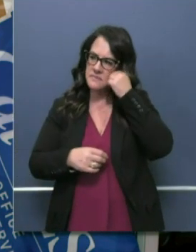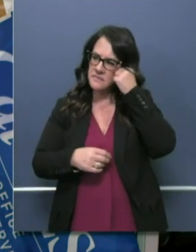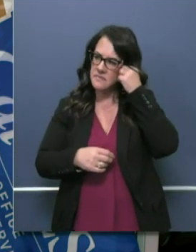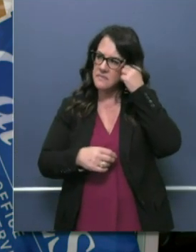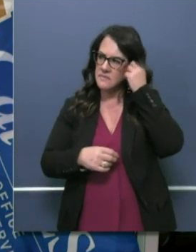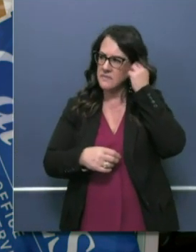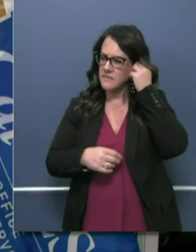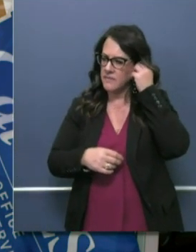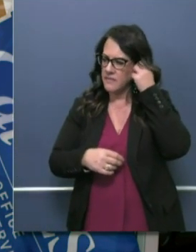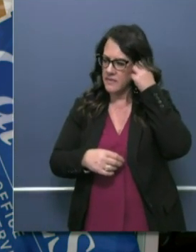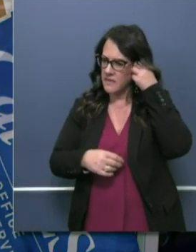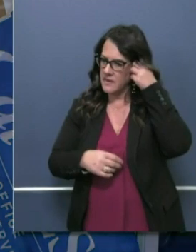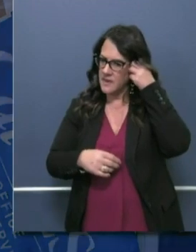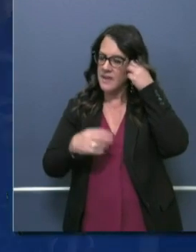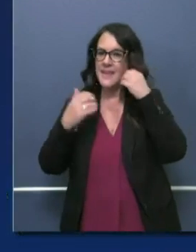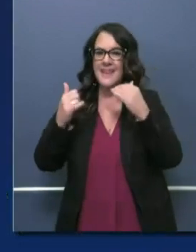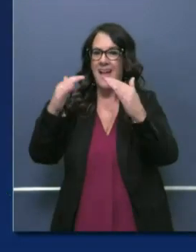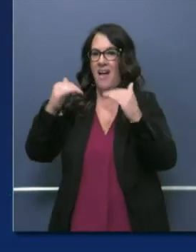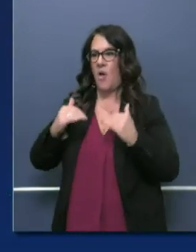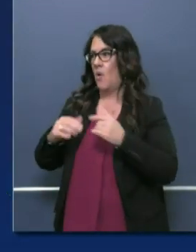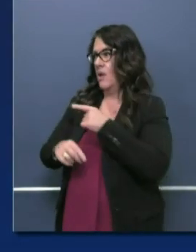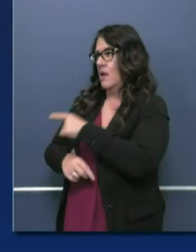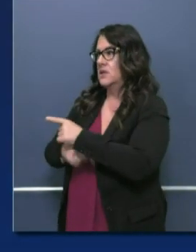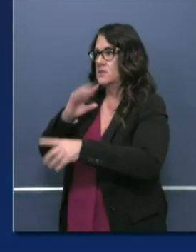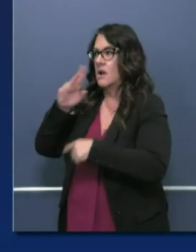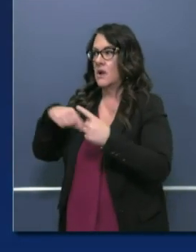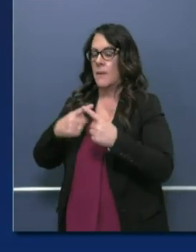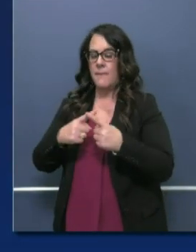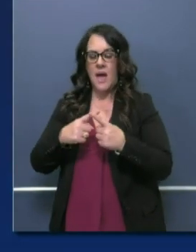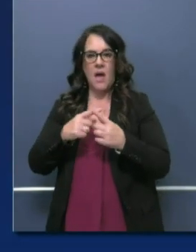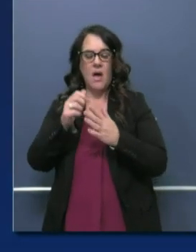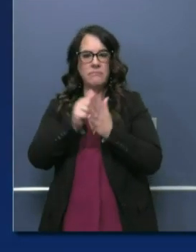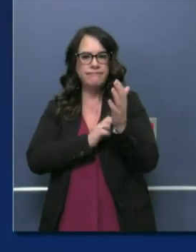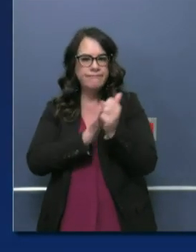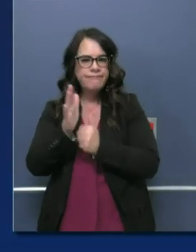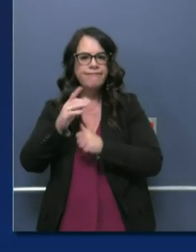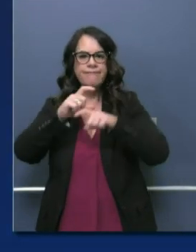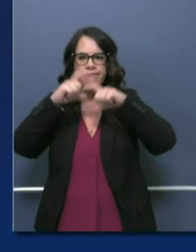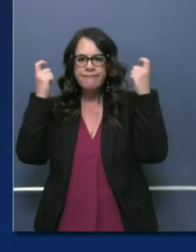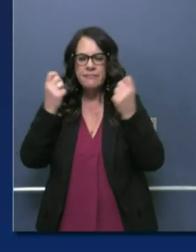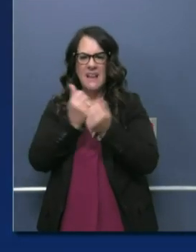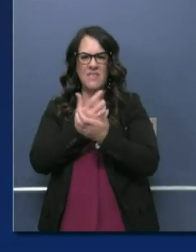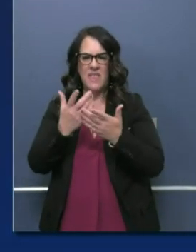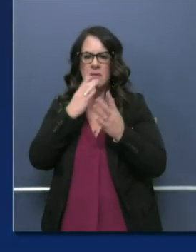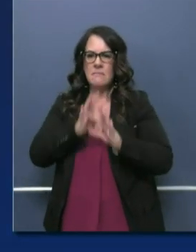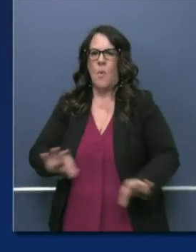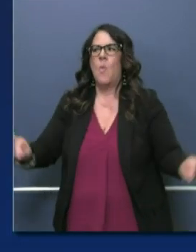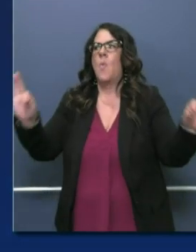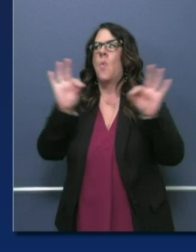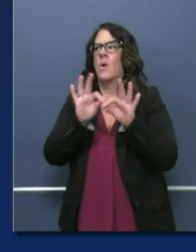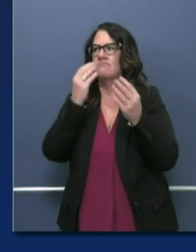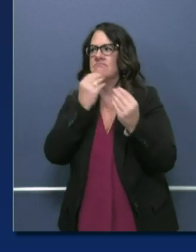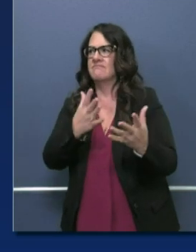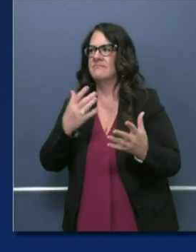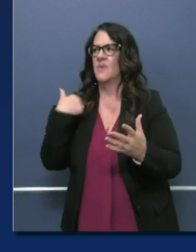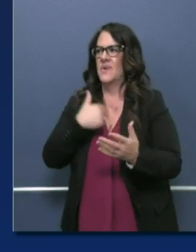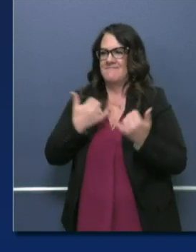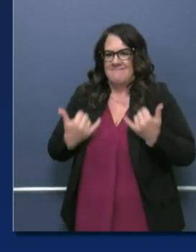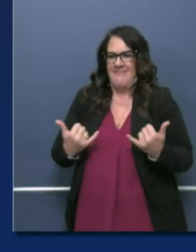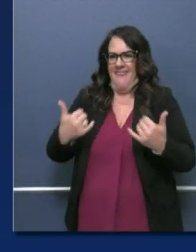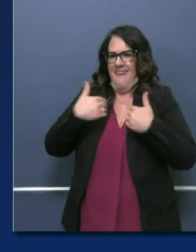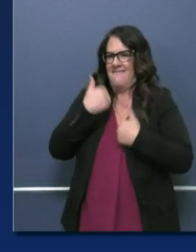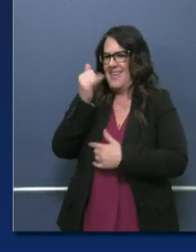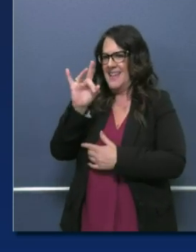important as we move into this next stage. So on hand today, we have over 18.2 million surgical masks, 5.8